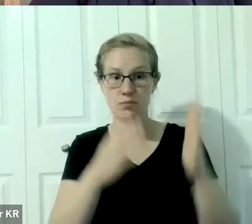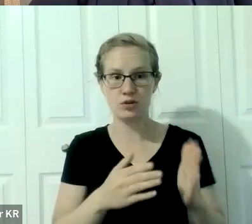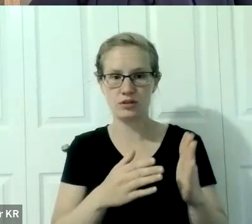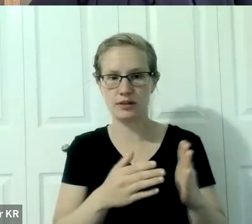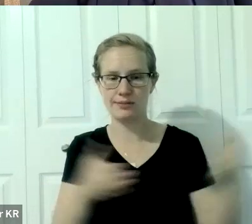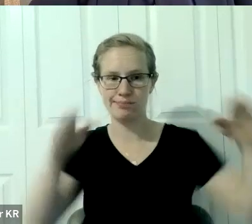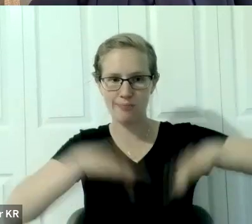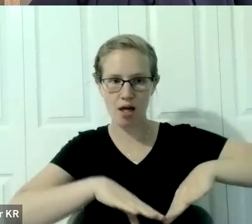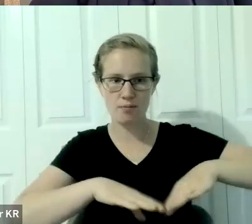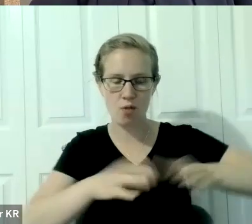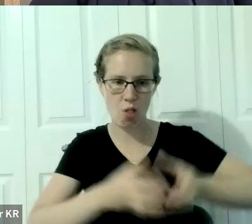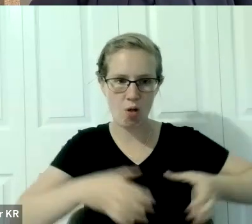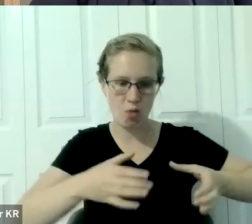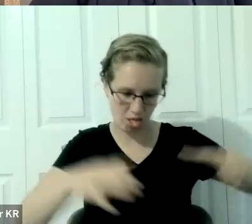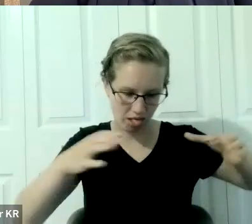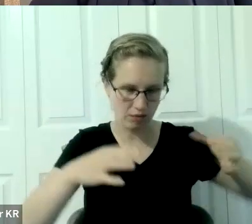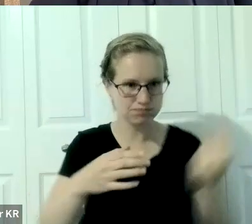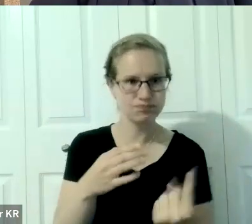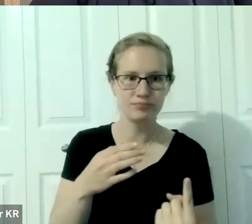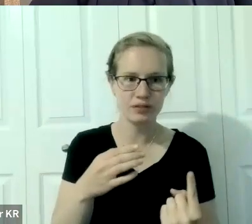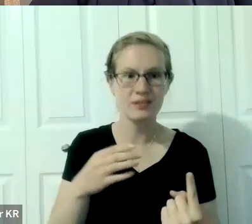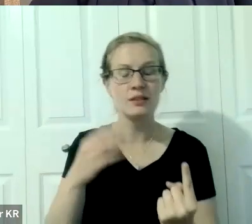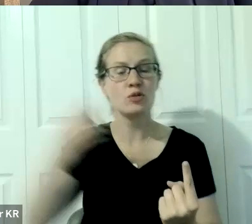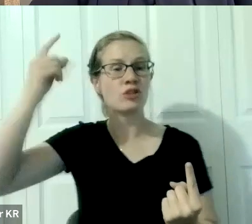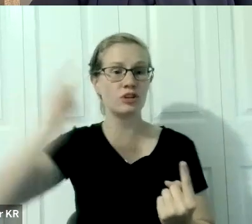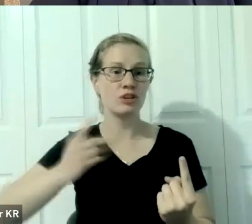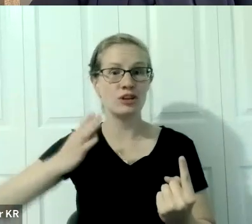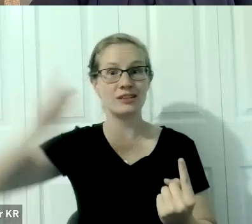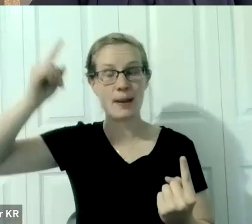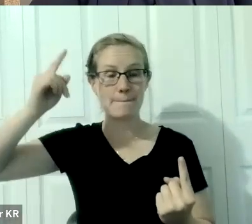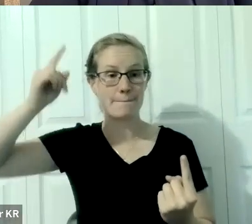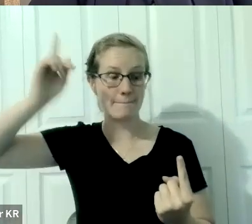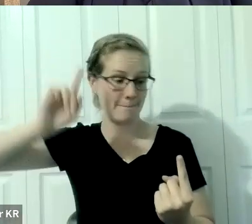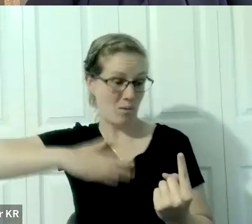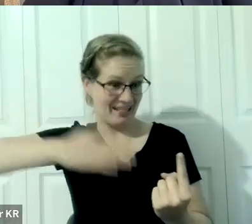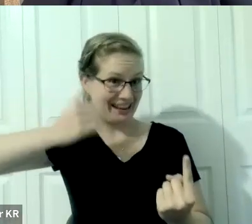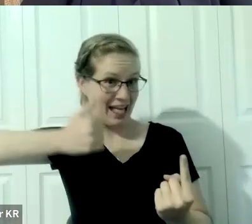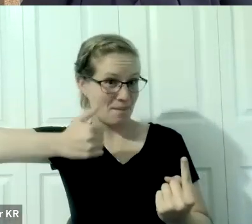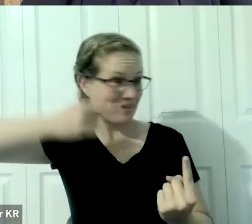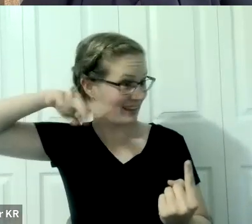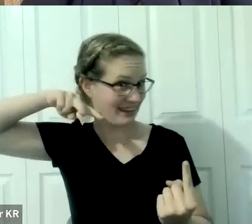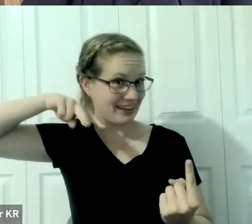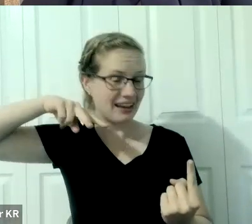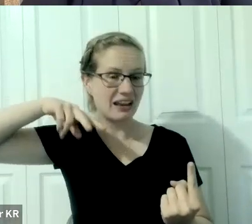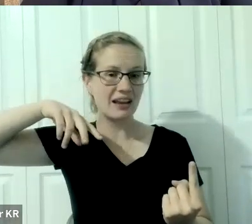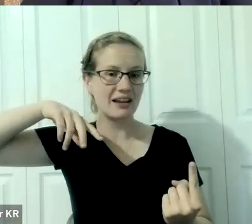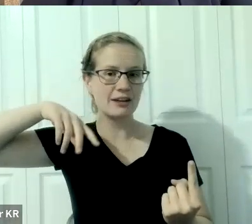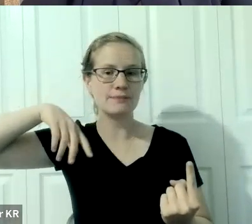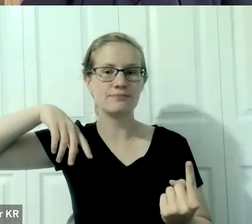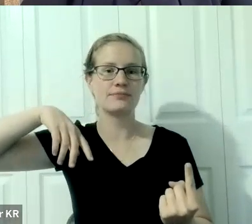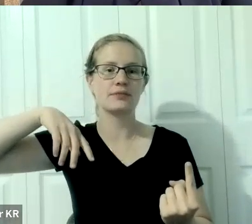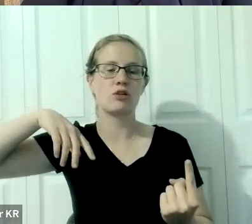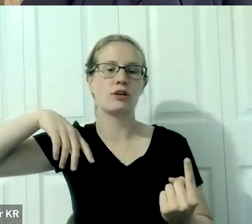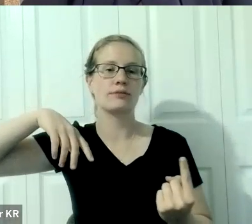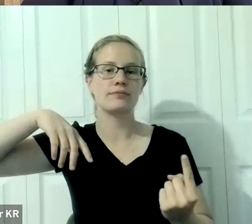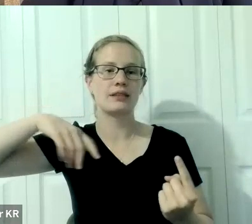in the bottom of a hole and someone up on top willing to help them. So, you know, you could, you know, throw